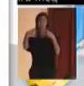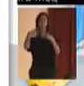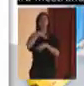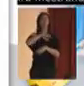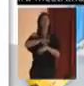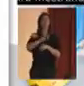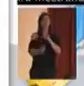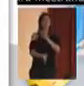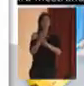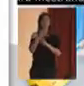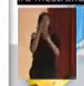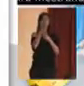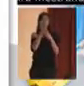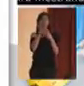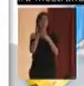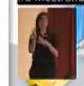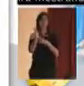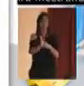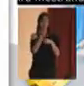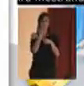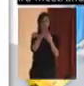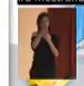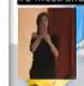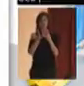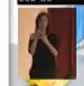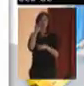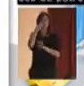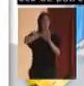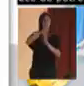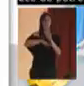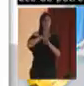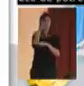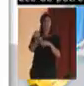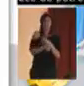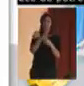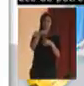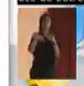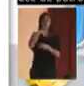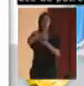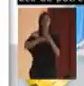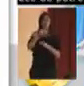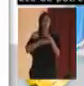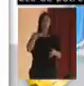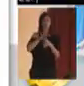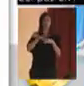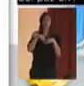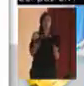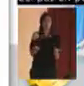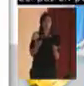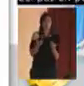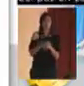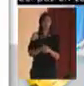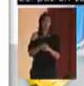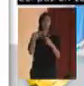show the teacher the alternatives, the different templates that he can use, always framed within the